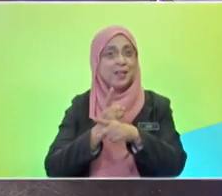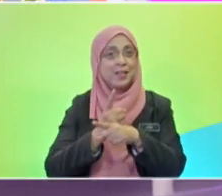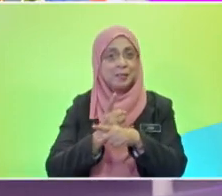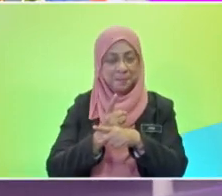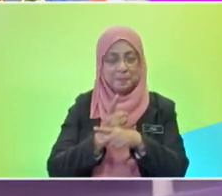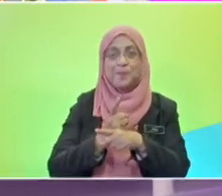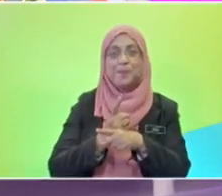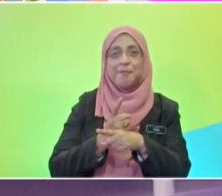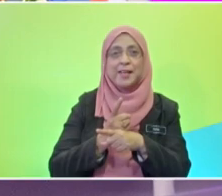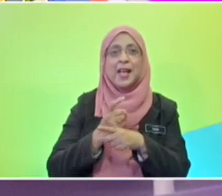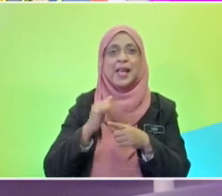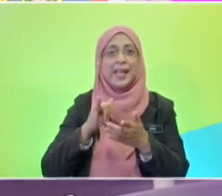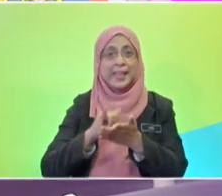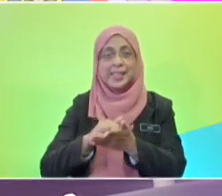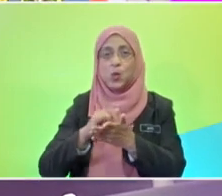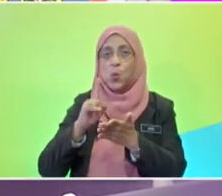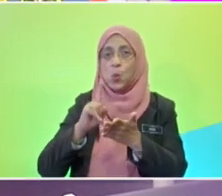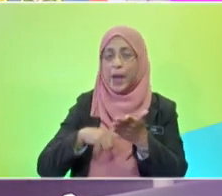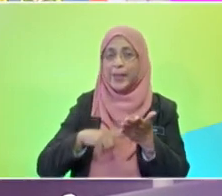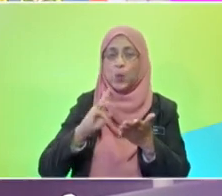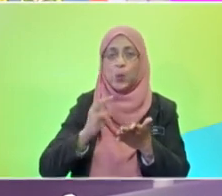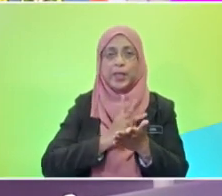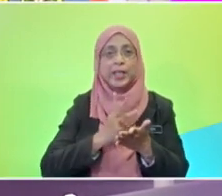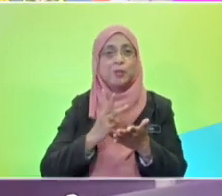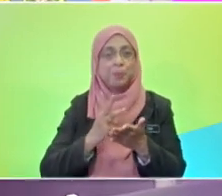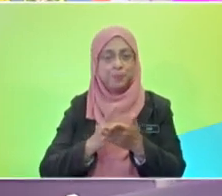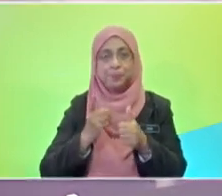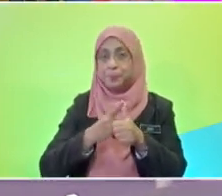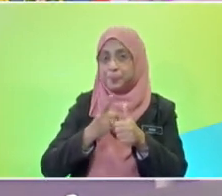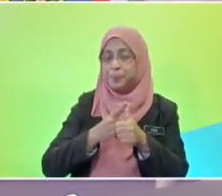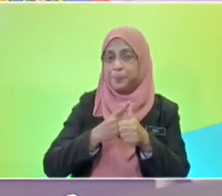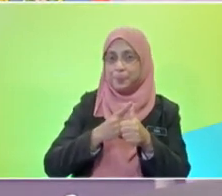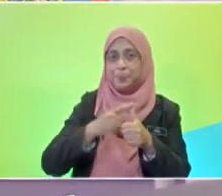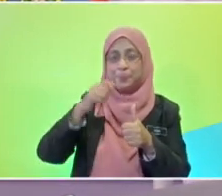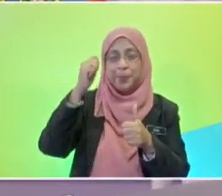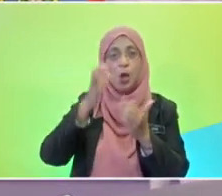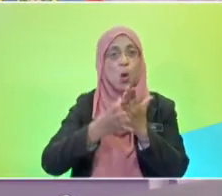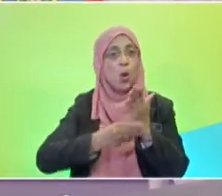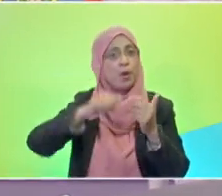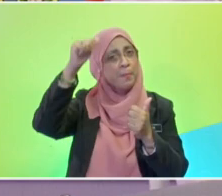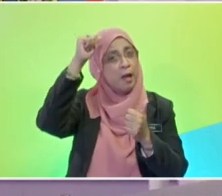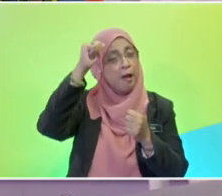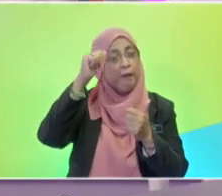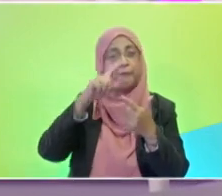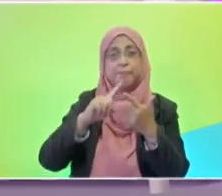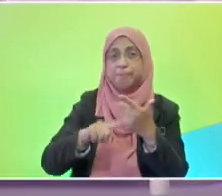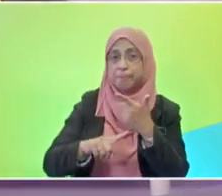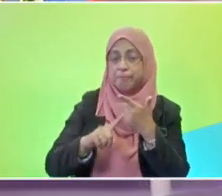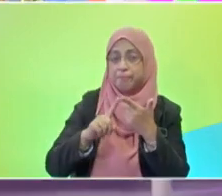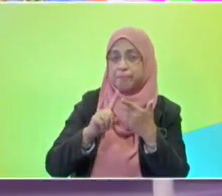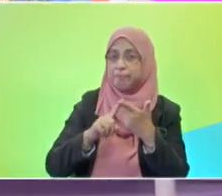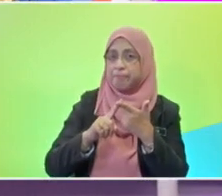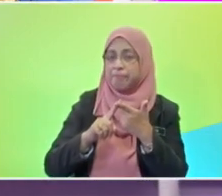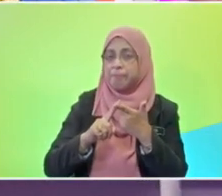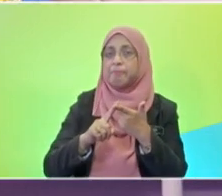do on Deepavali day. We take oil bath. I take oil bath after we